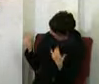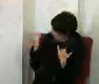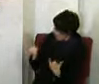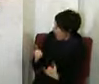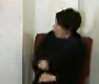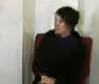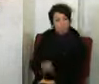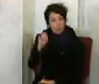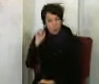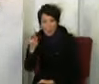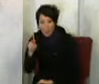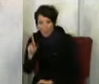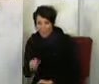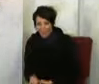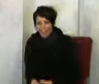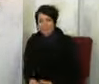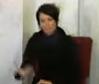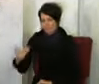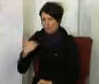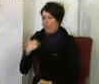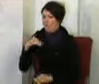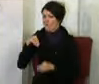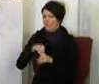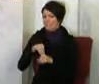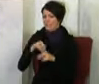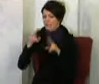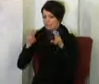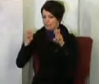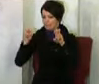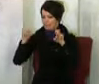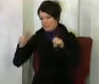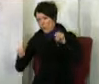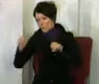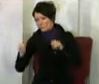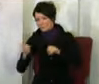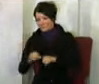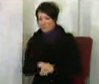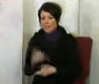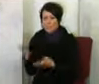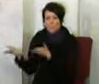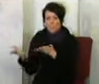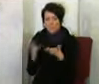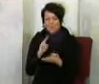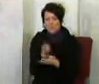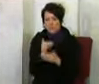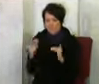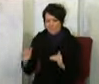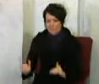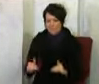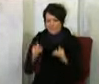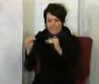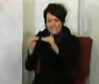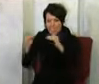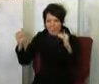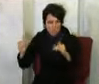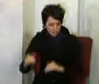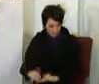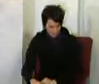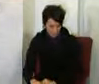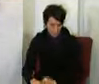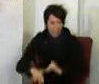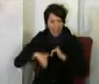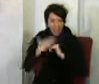So it's okay having doubt. That's what brings us to the next level. It's